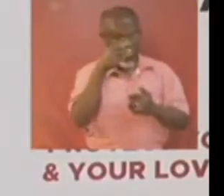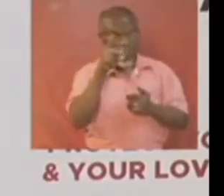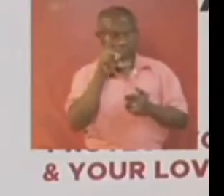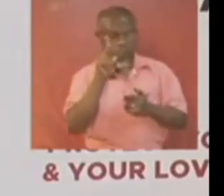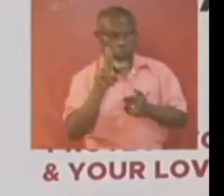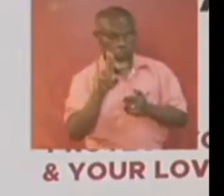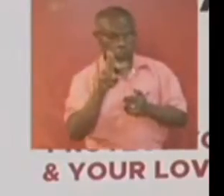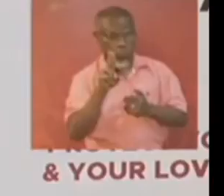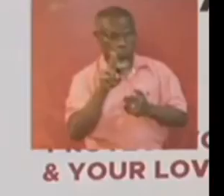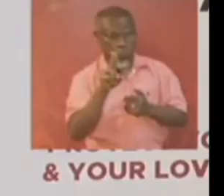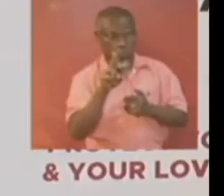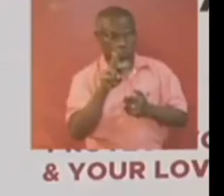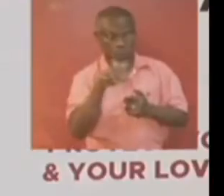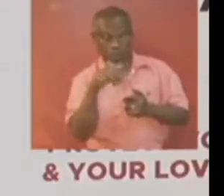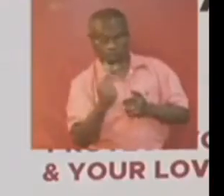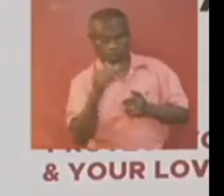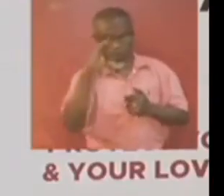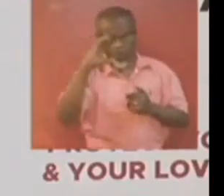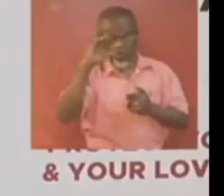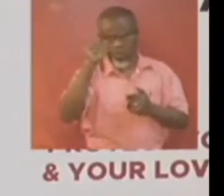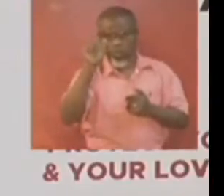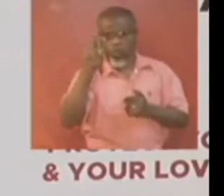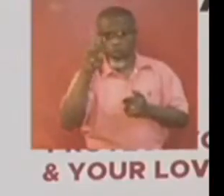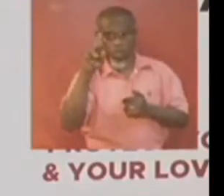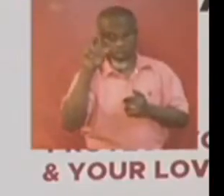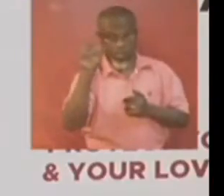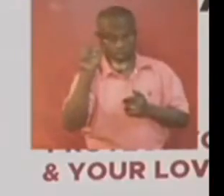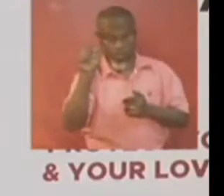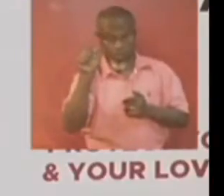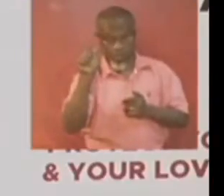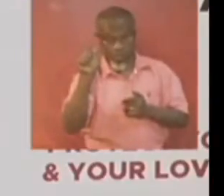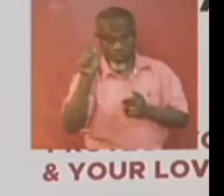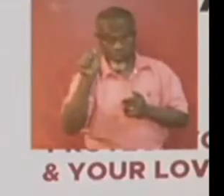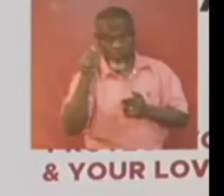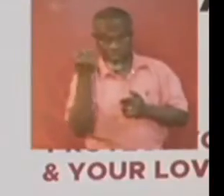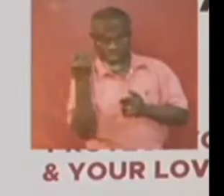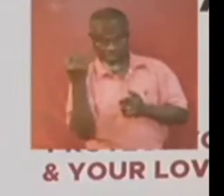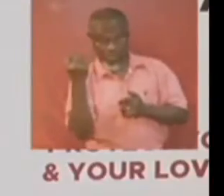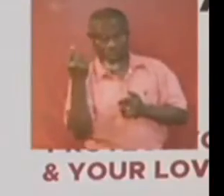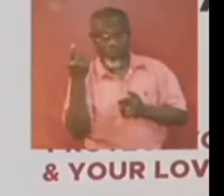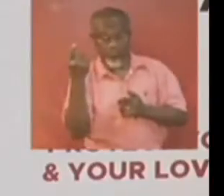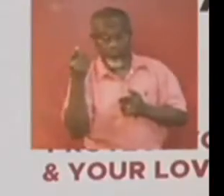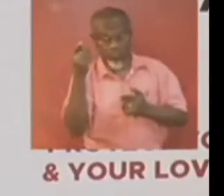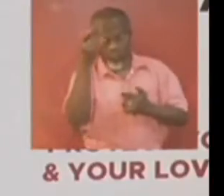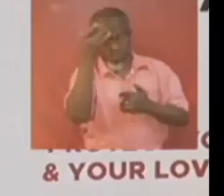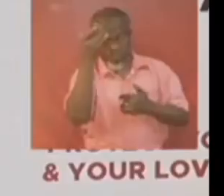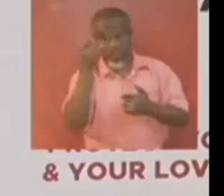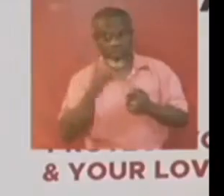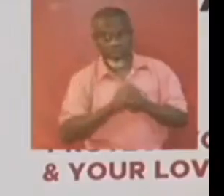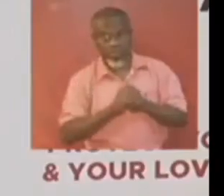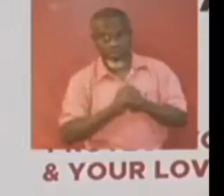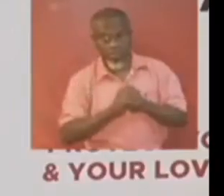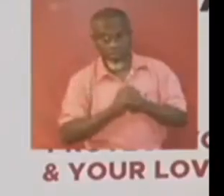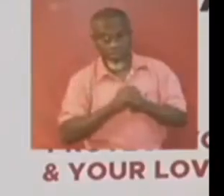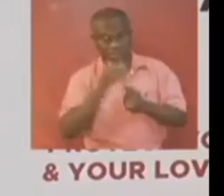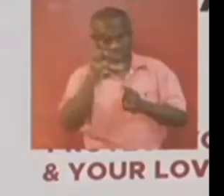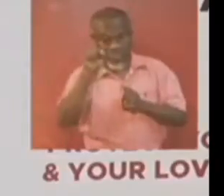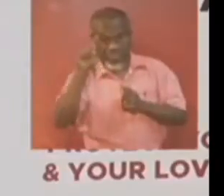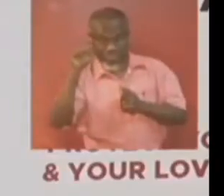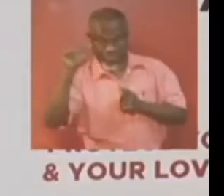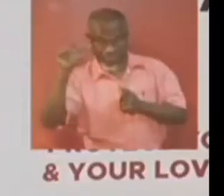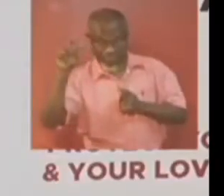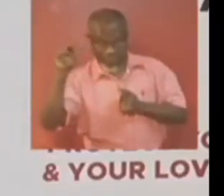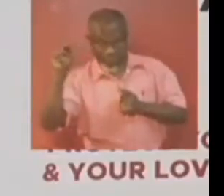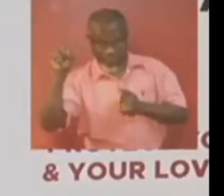Cora Hospital has 11 patients and the St. Anne's Hospital has 1 patient. At present, we